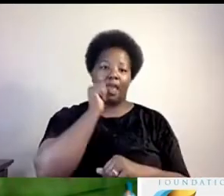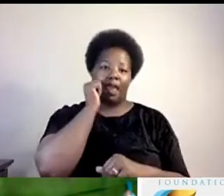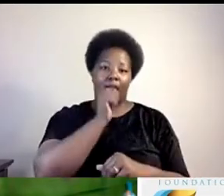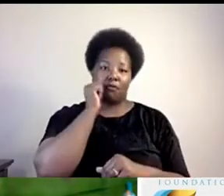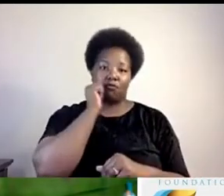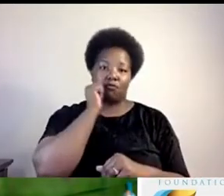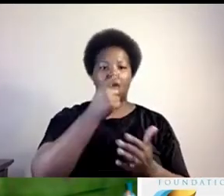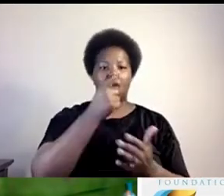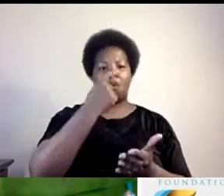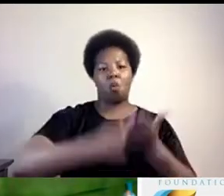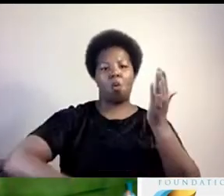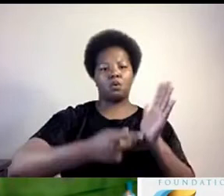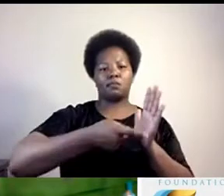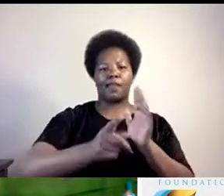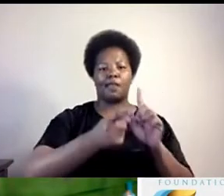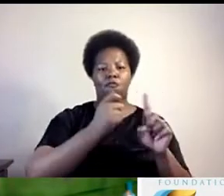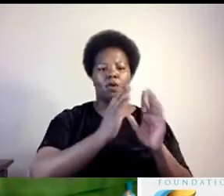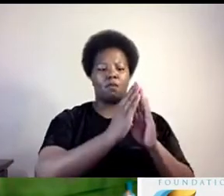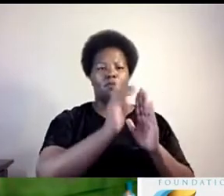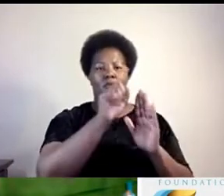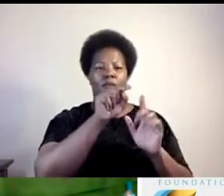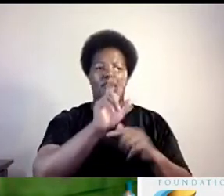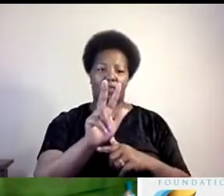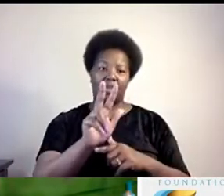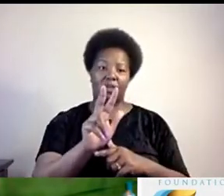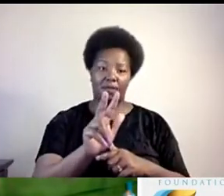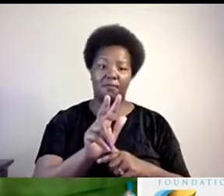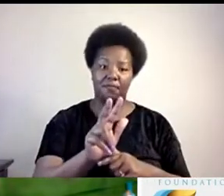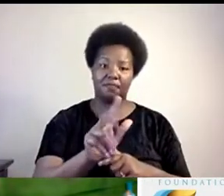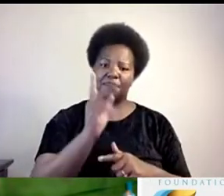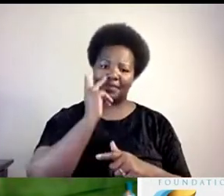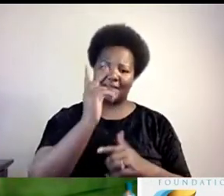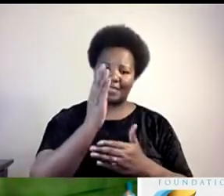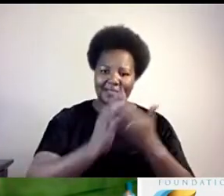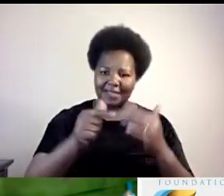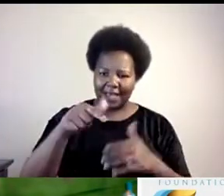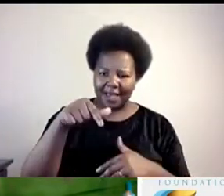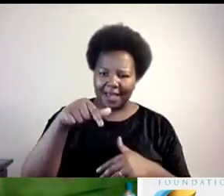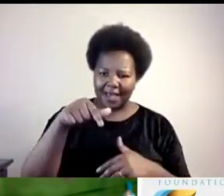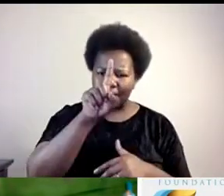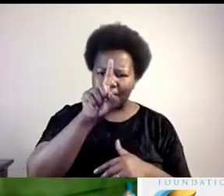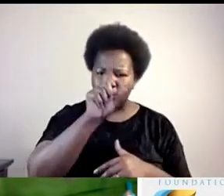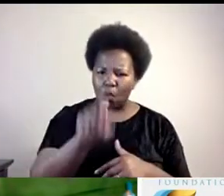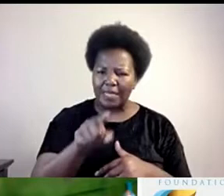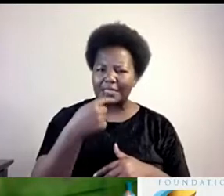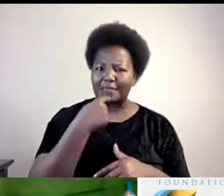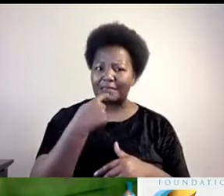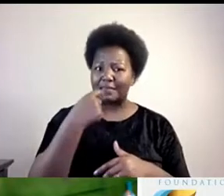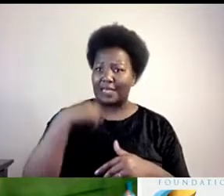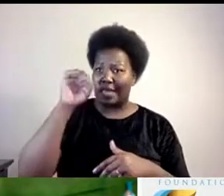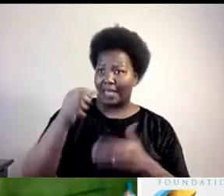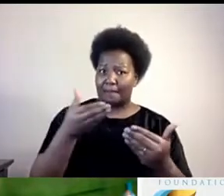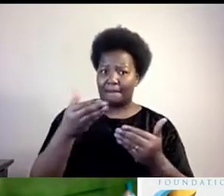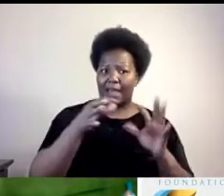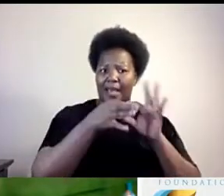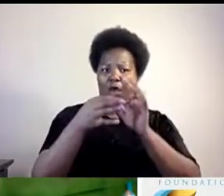And I noticed some questions in the Q&A about can you purchase services that are ratio based, or do